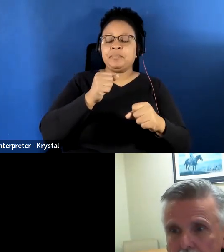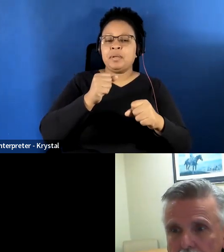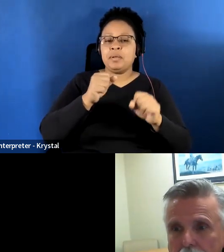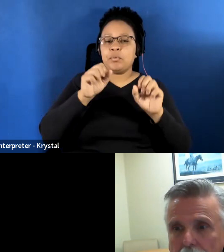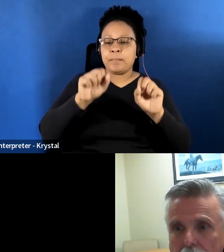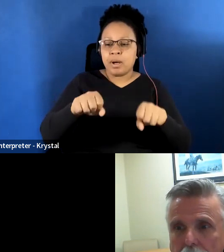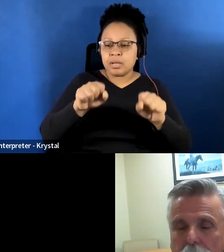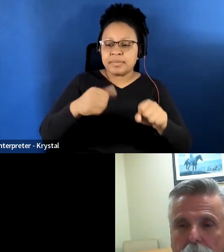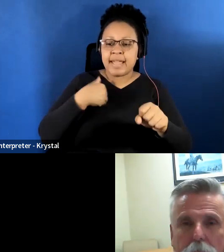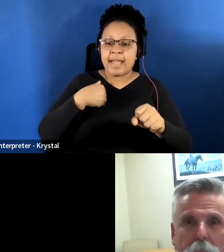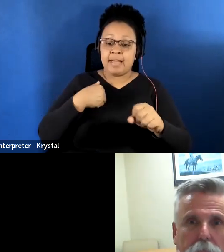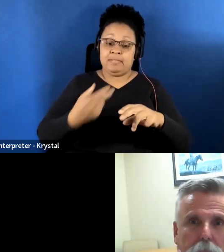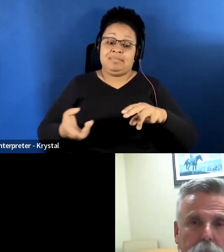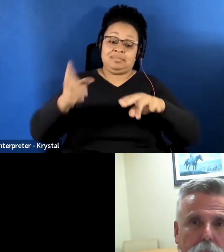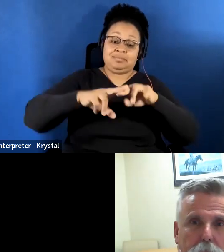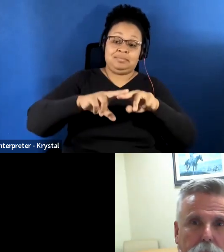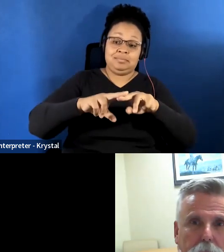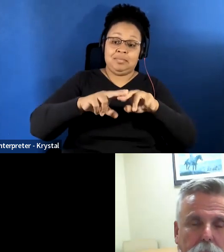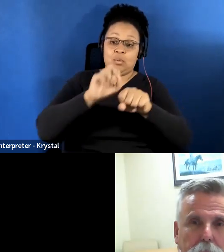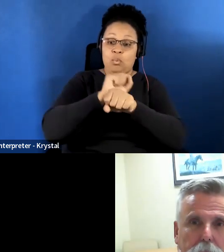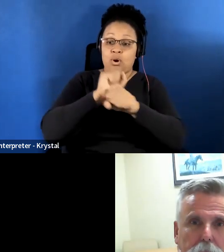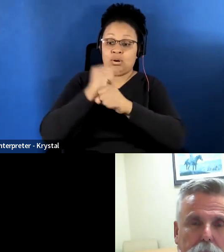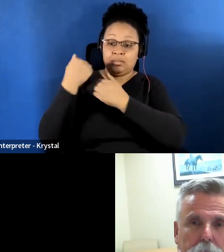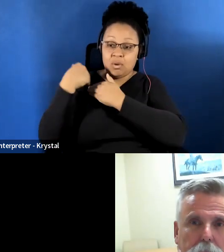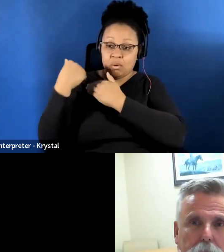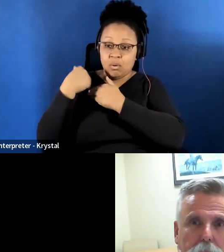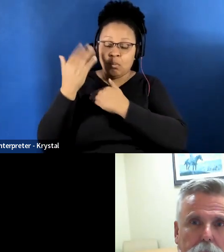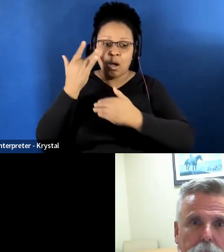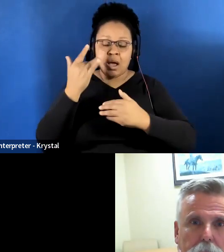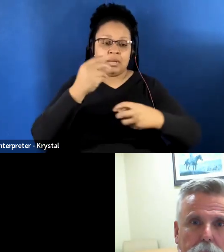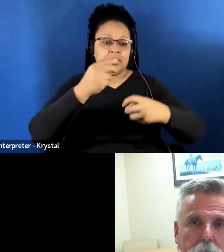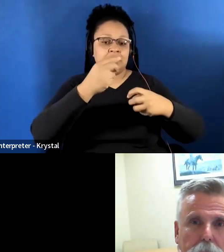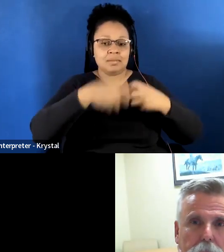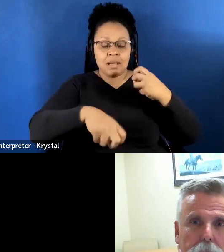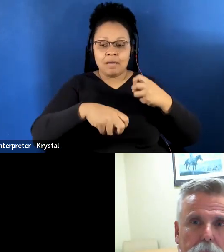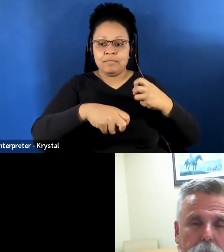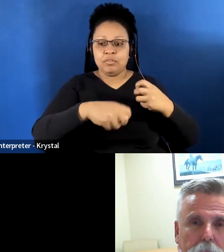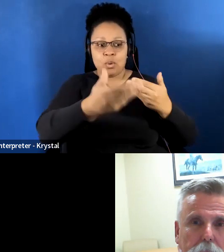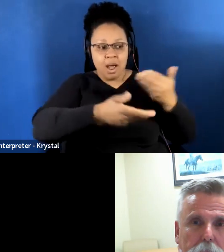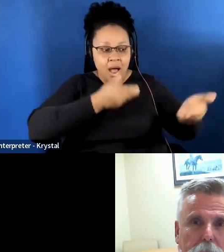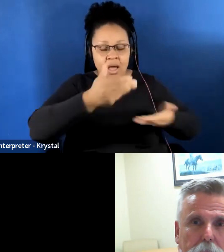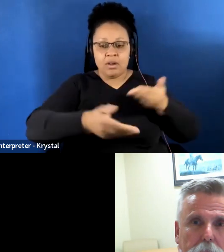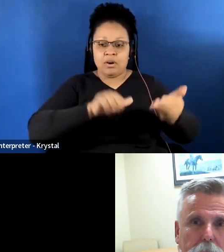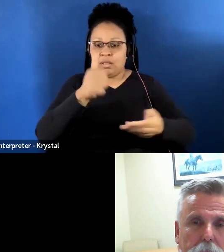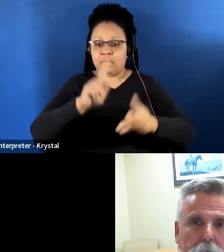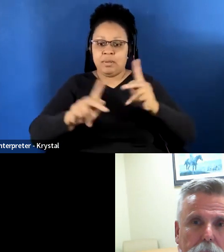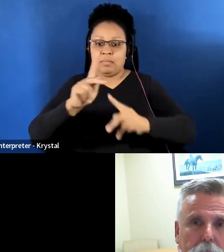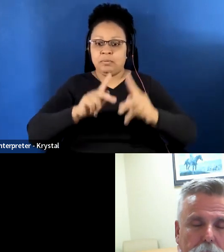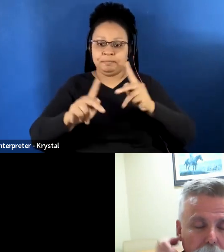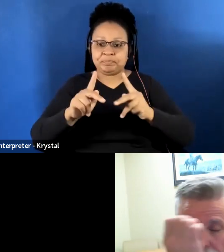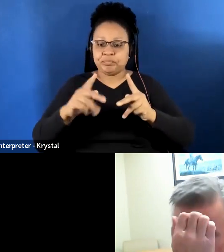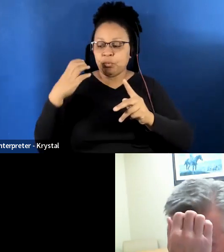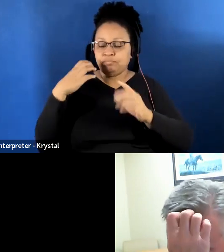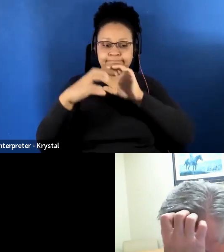a increased workload because of the difficulty so many of us are having in hiring.